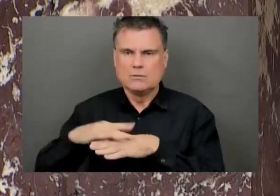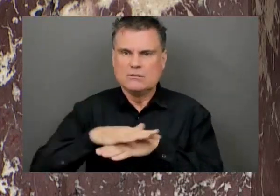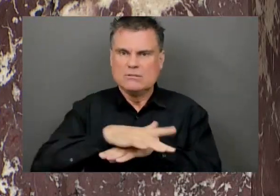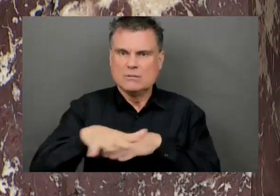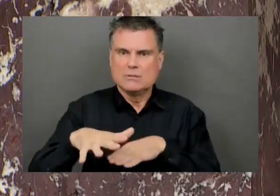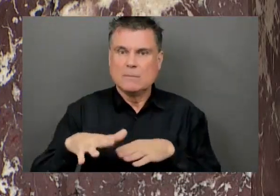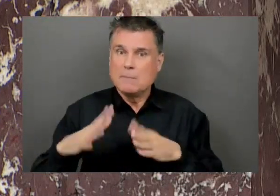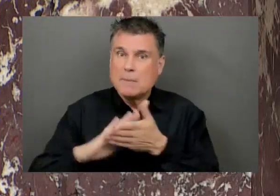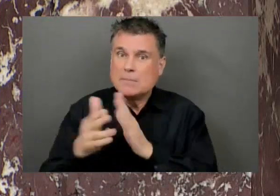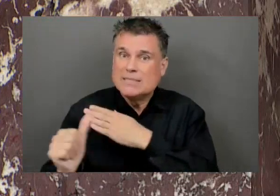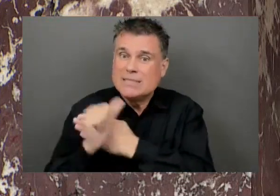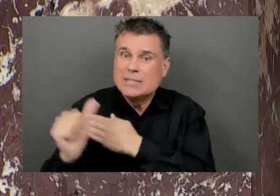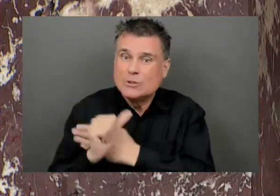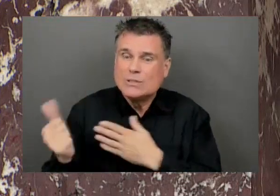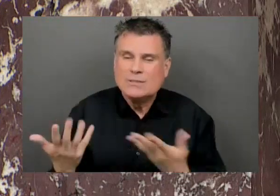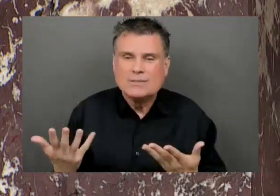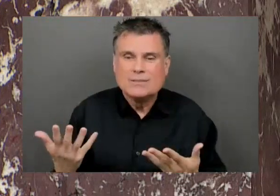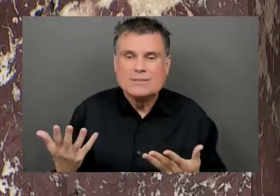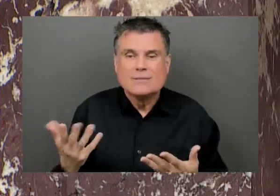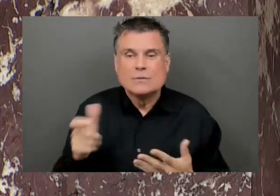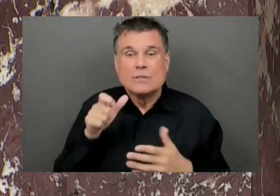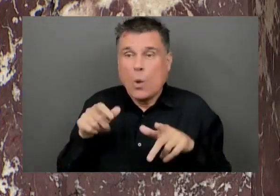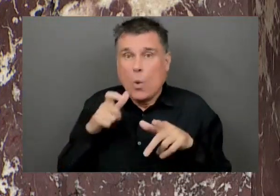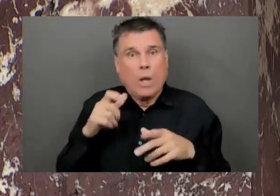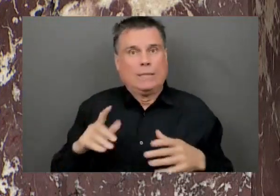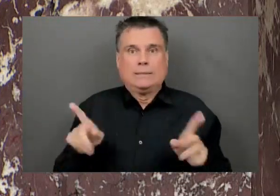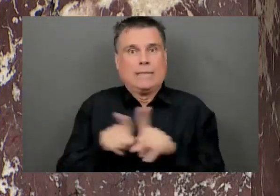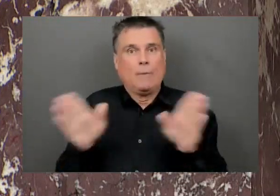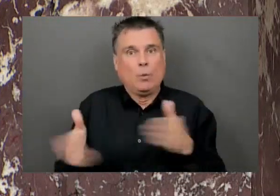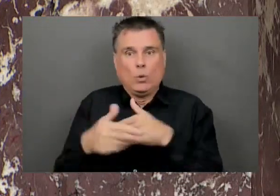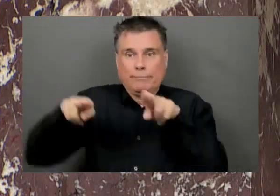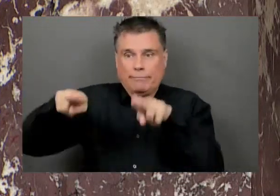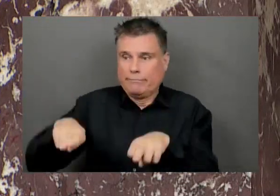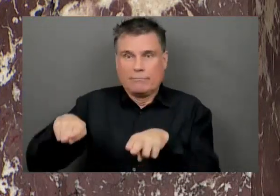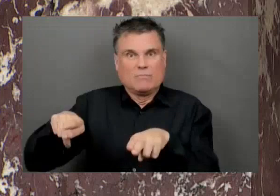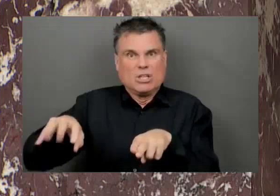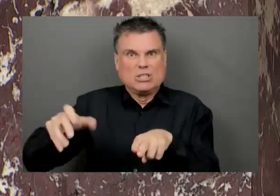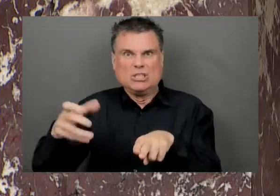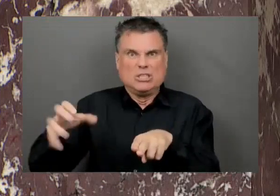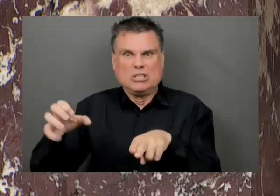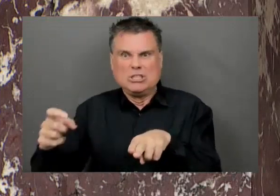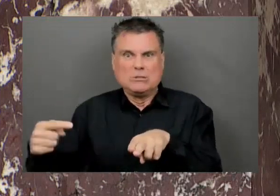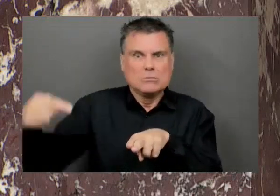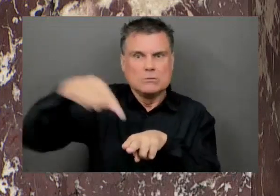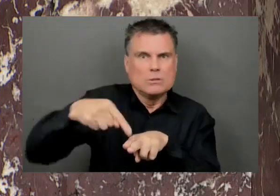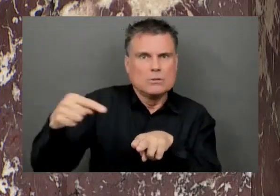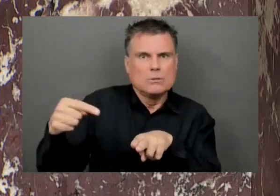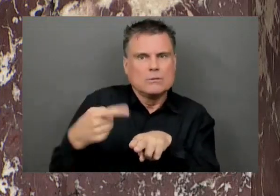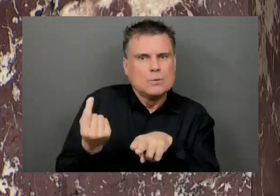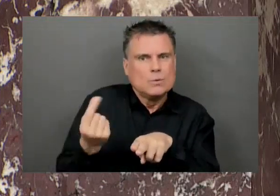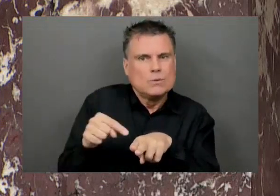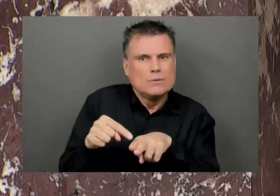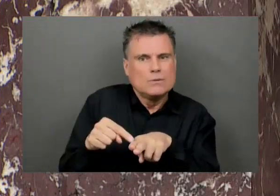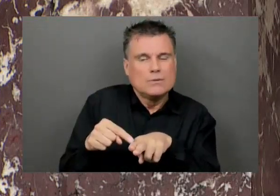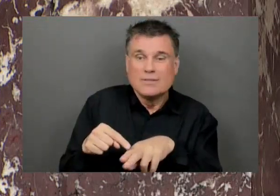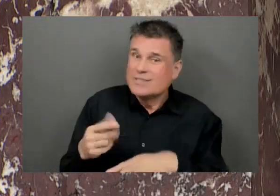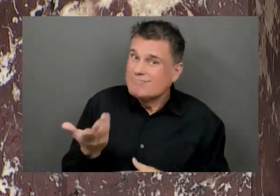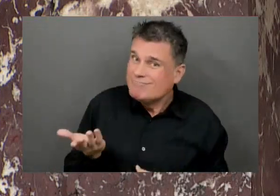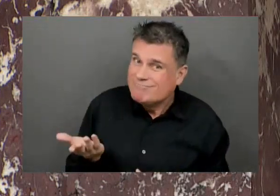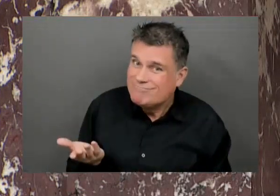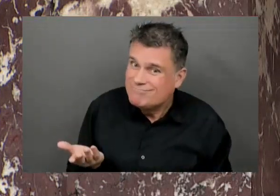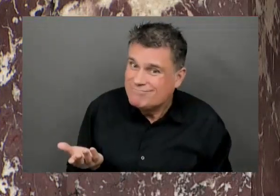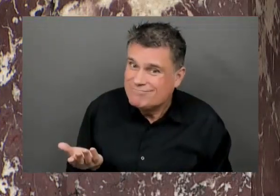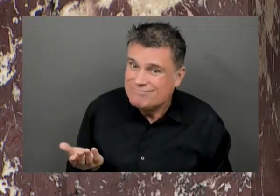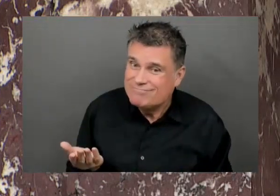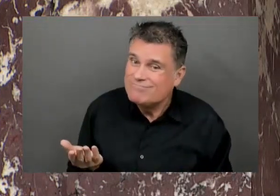Union President Adrian Gear says, and I quote, "Policies can look good on paper, but they don't enforce them. And at